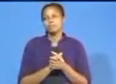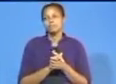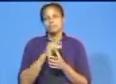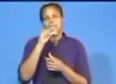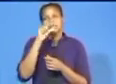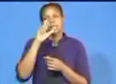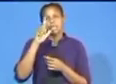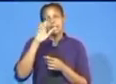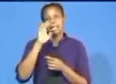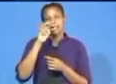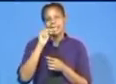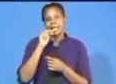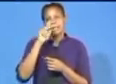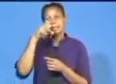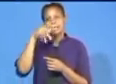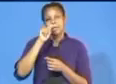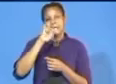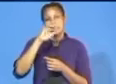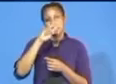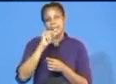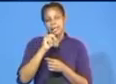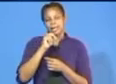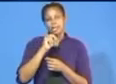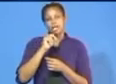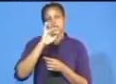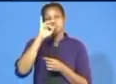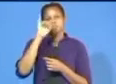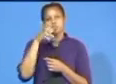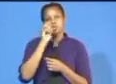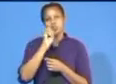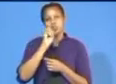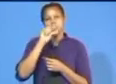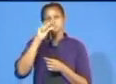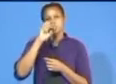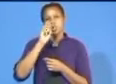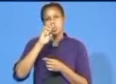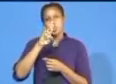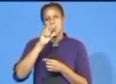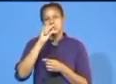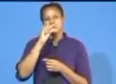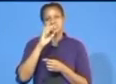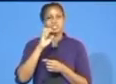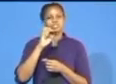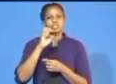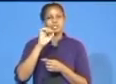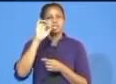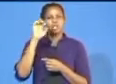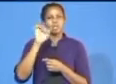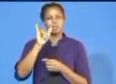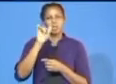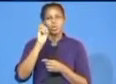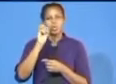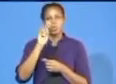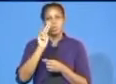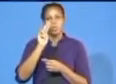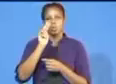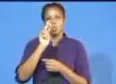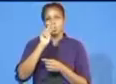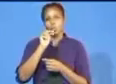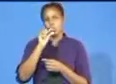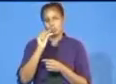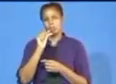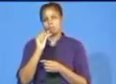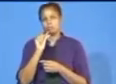Glenn Payne and George Younes, in the group called the Cathedral Singers. Well,